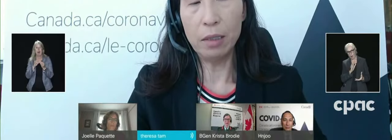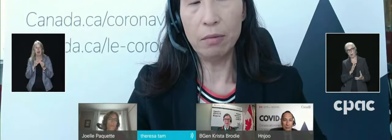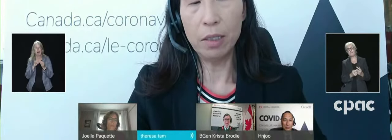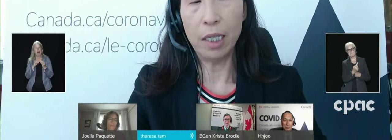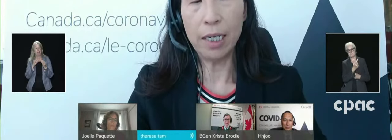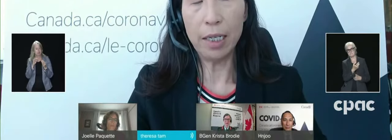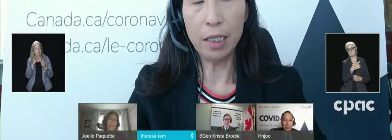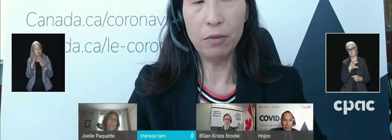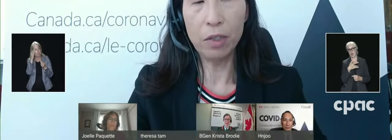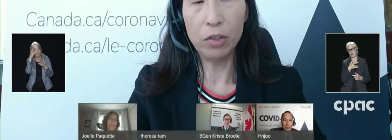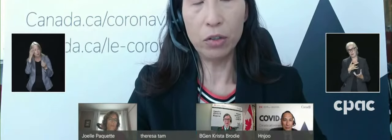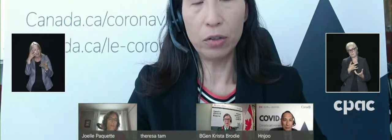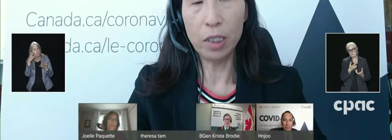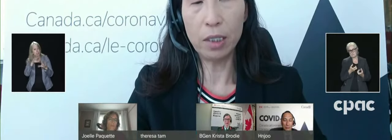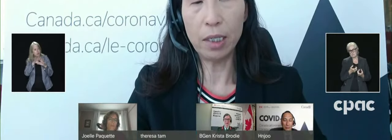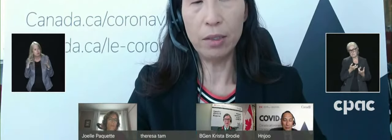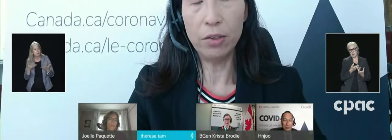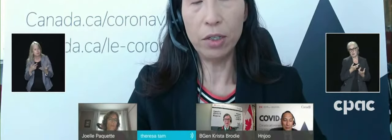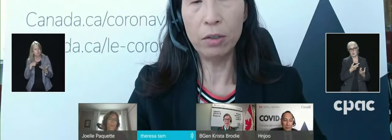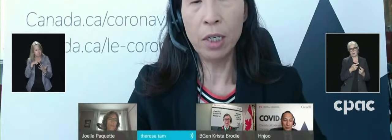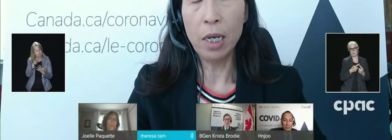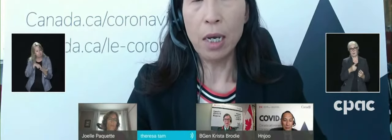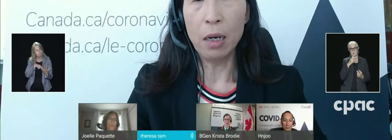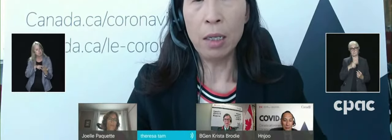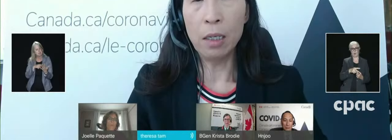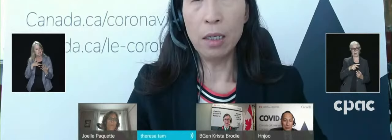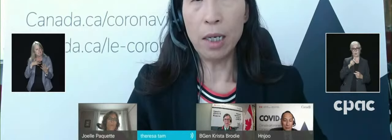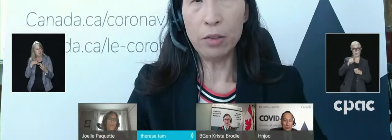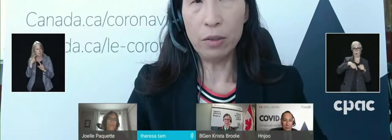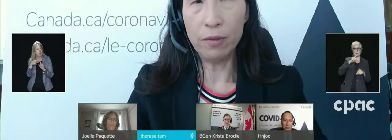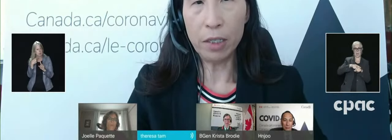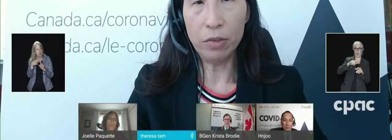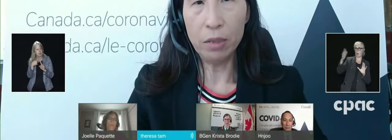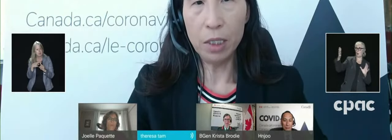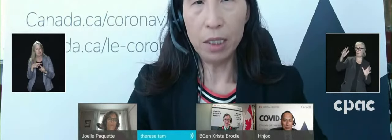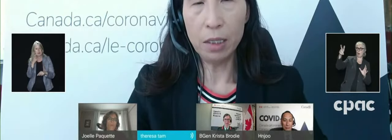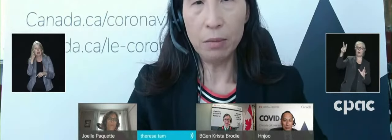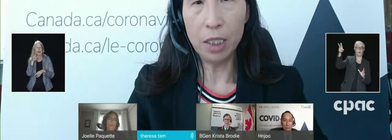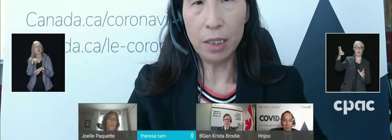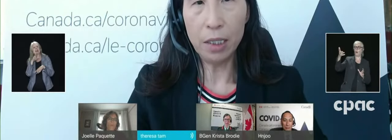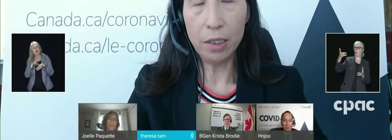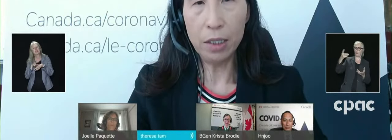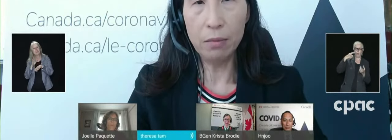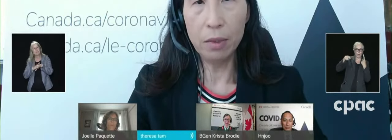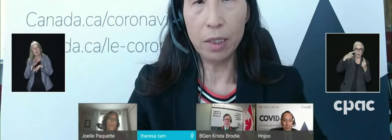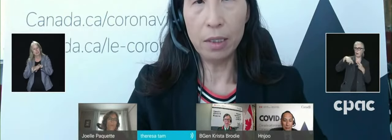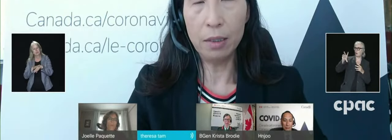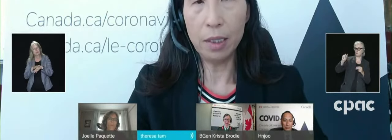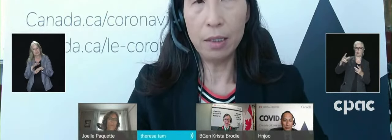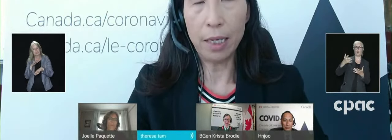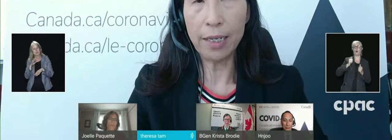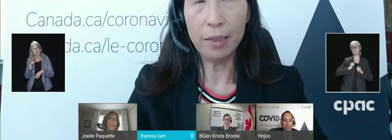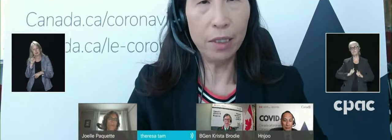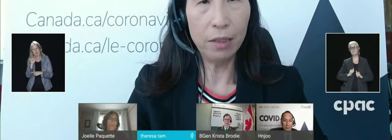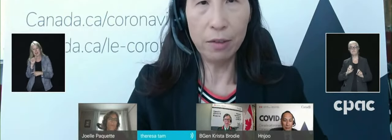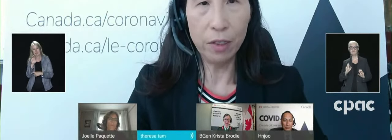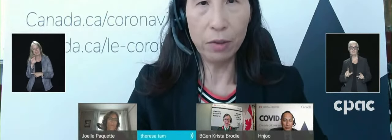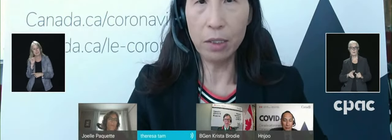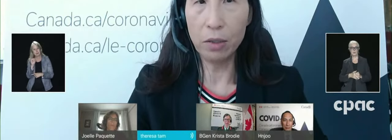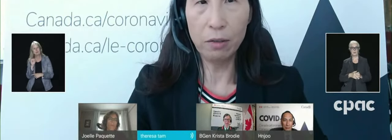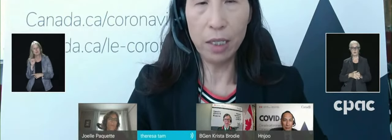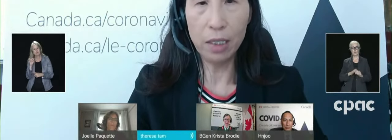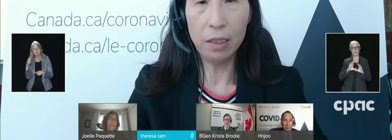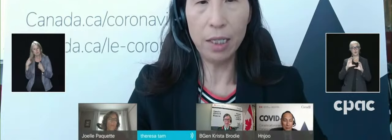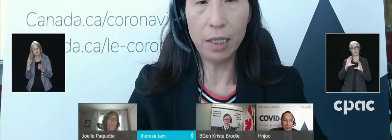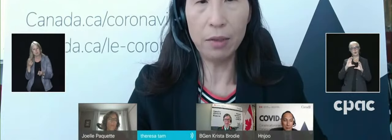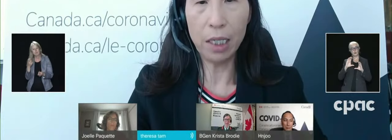us with that kind of reassurance. And so the National Advisory Committee on Immunization is actively